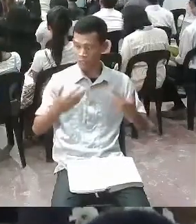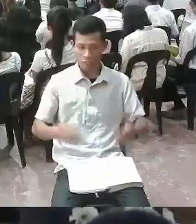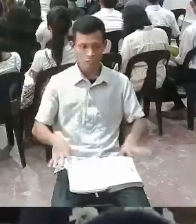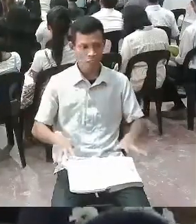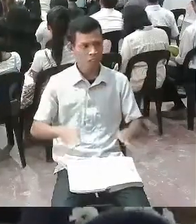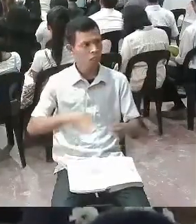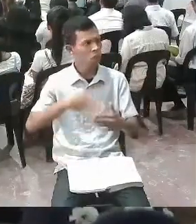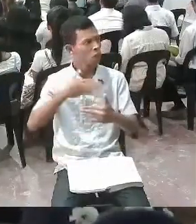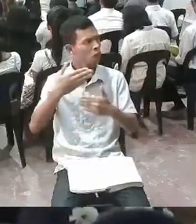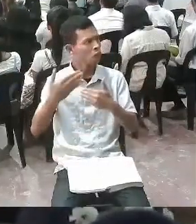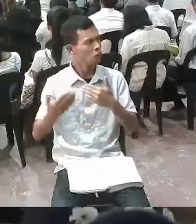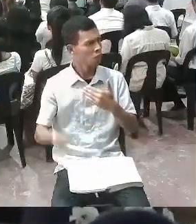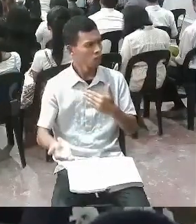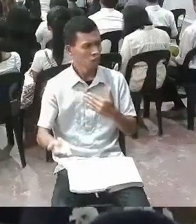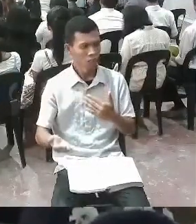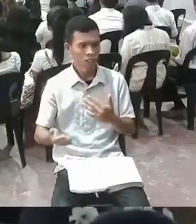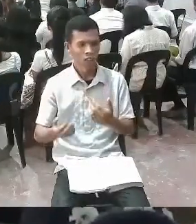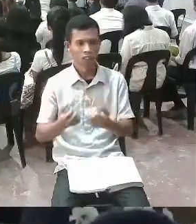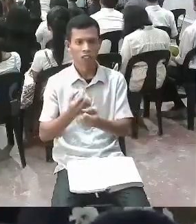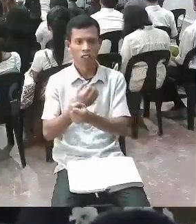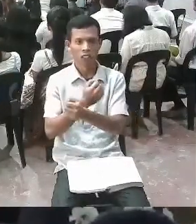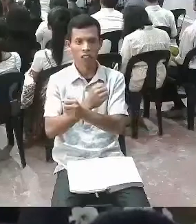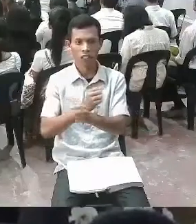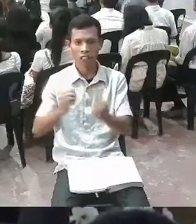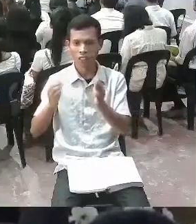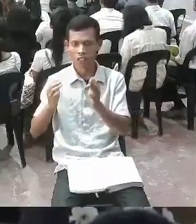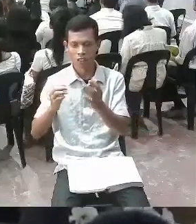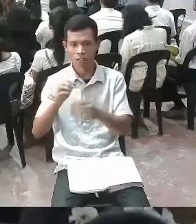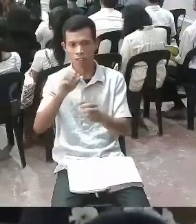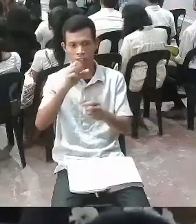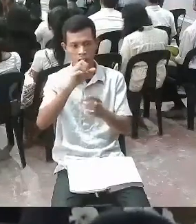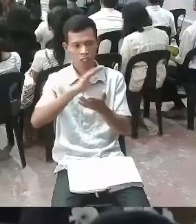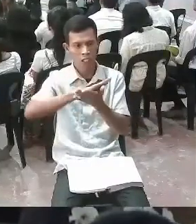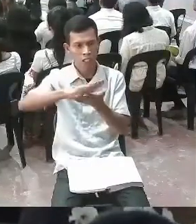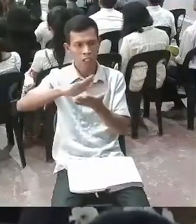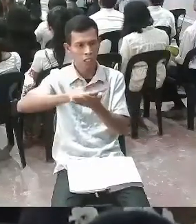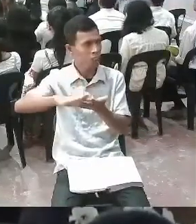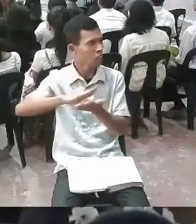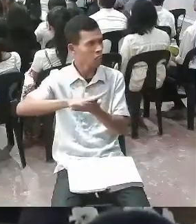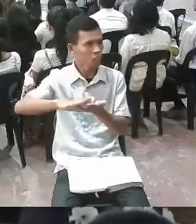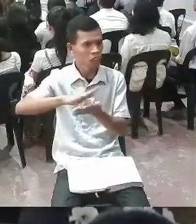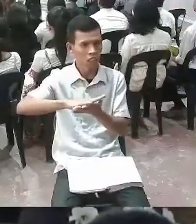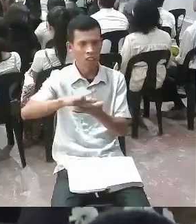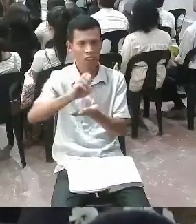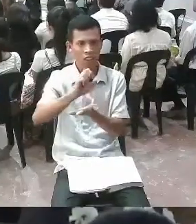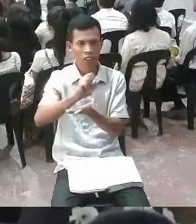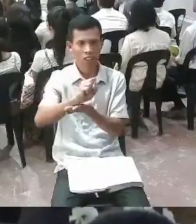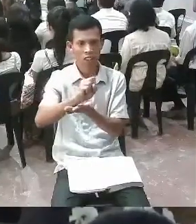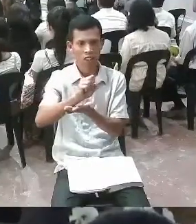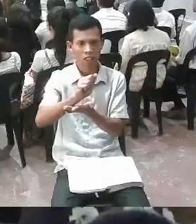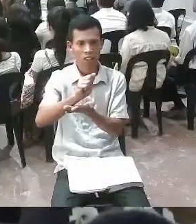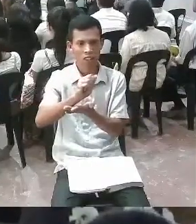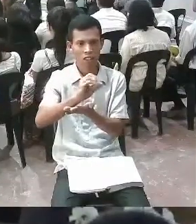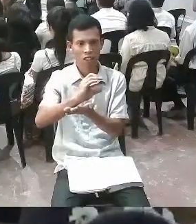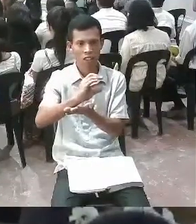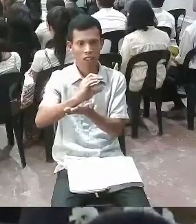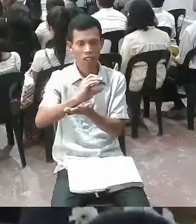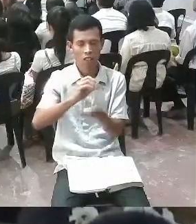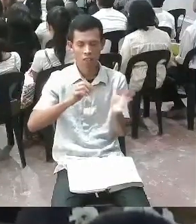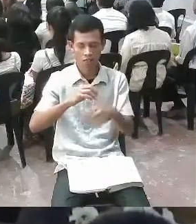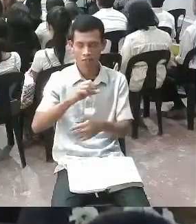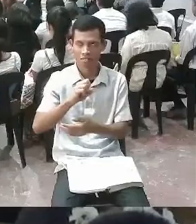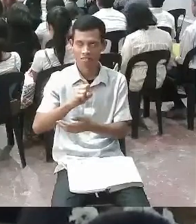Sanctification is that process that happens in the life of a new believer, where